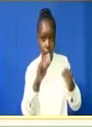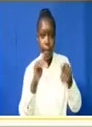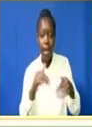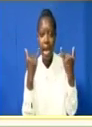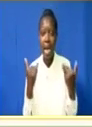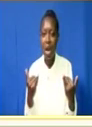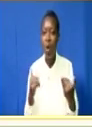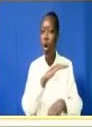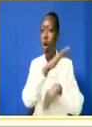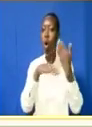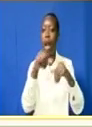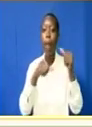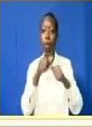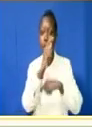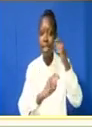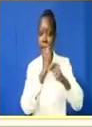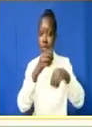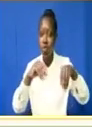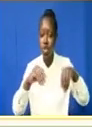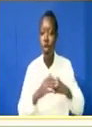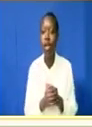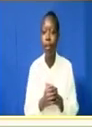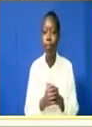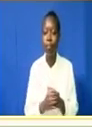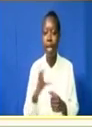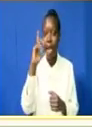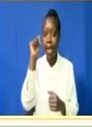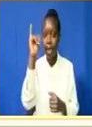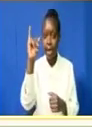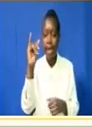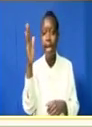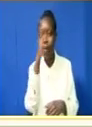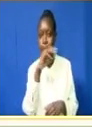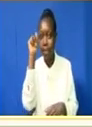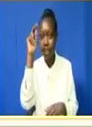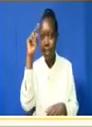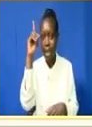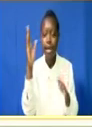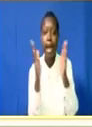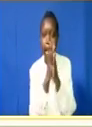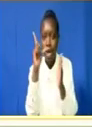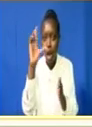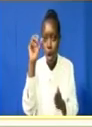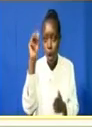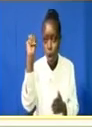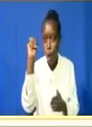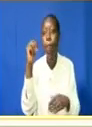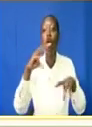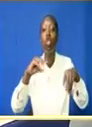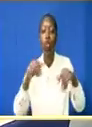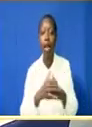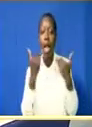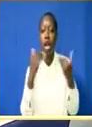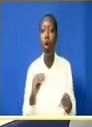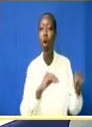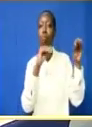of soil. Clay soil. Sand soil and loam soil. Now, you move the soil from